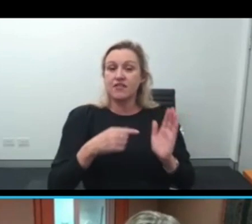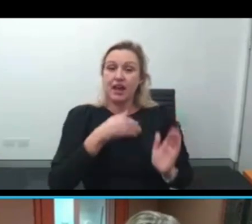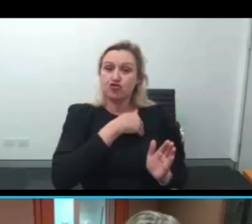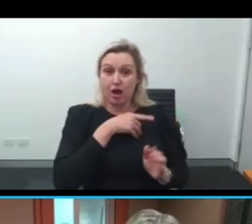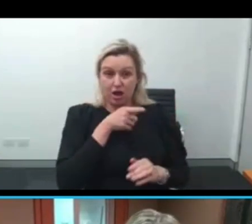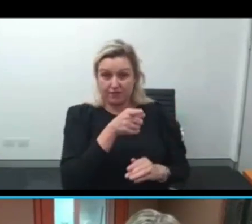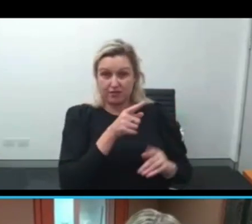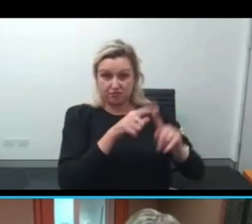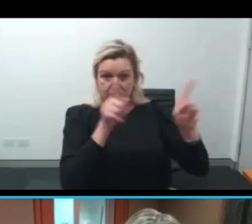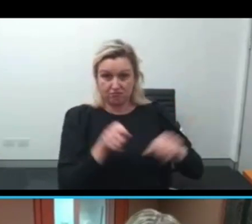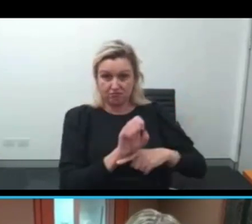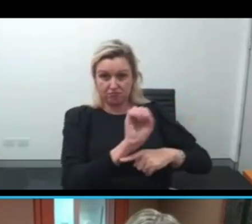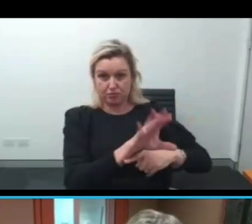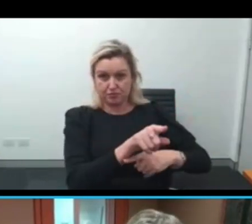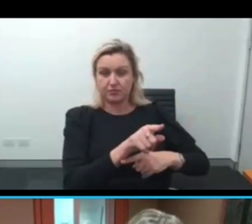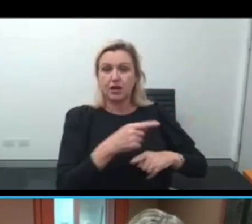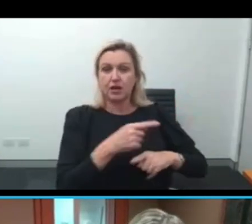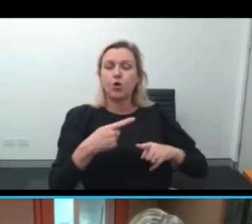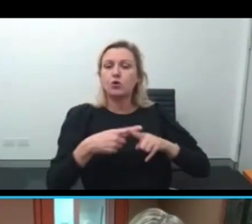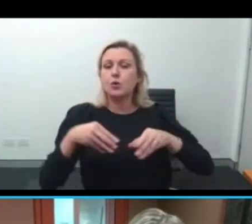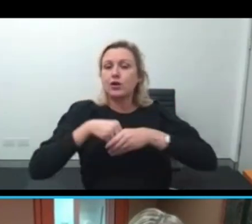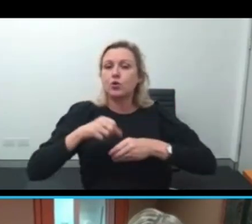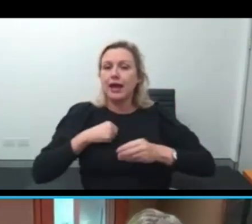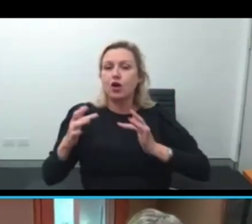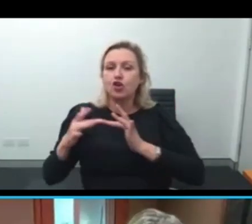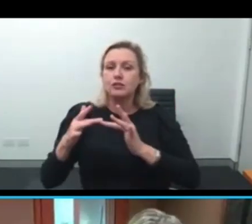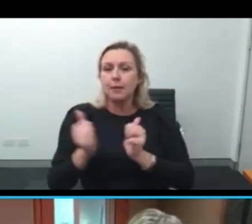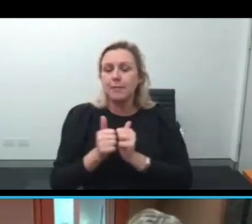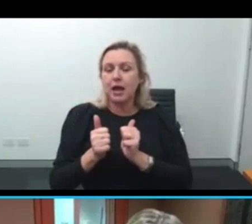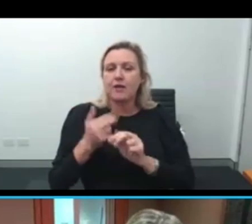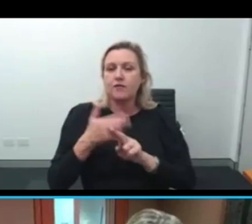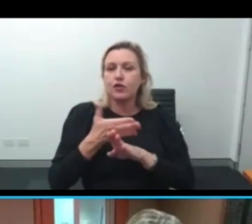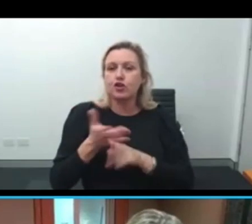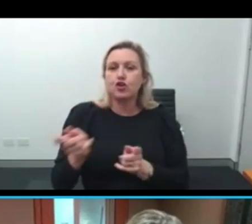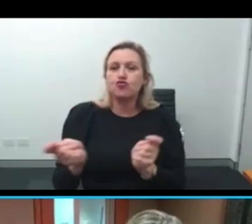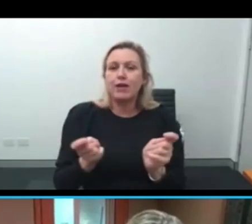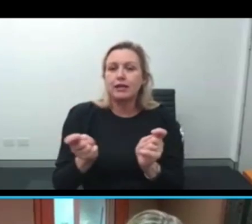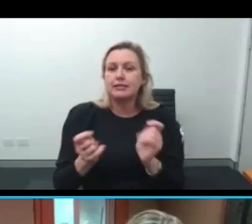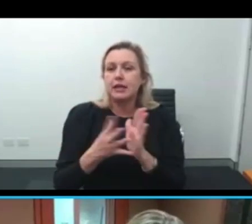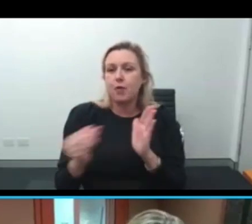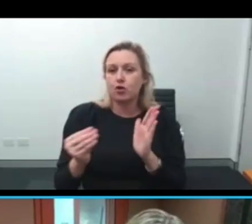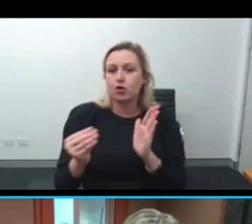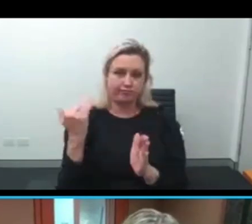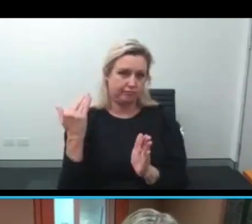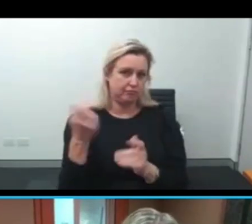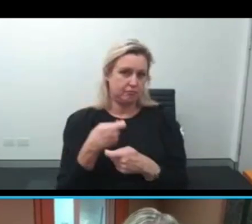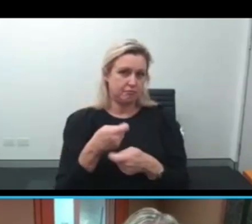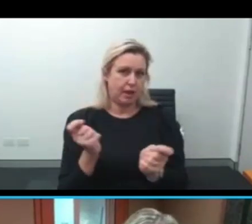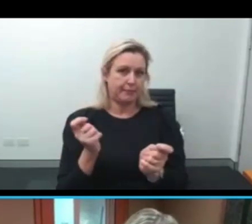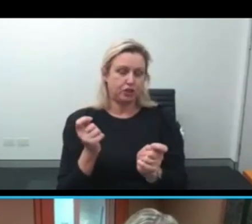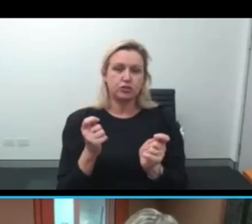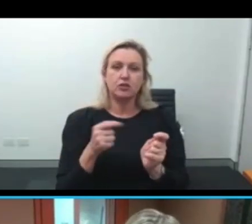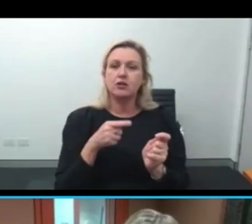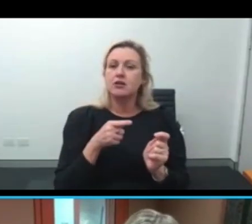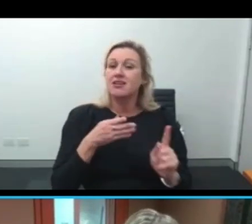slide, is also included in the consultation paper on the new regulatory model that has recently been published. And the aim